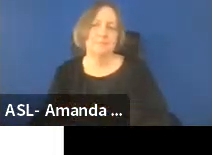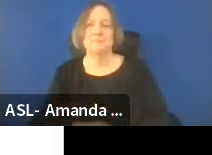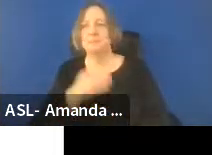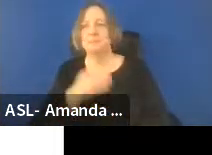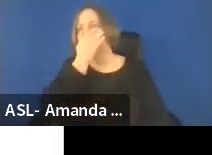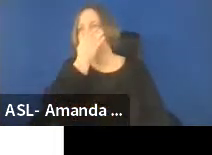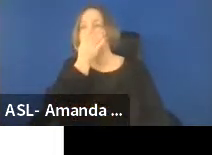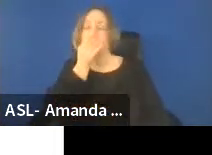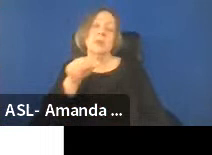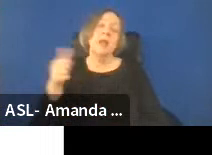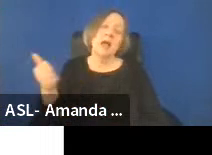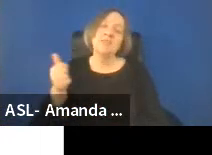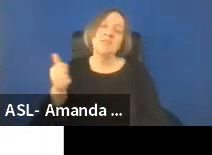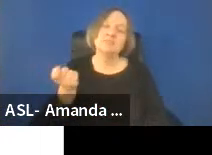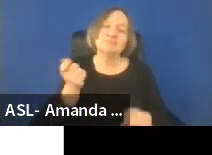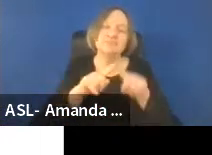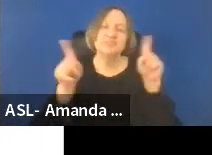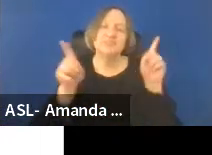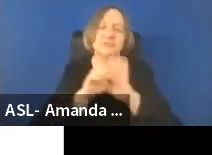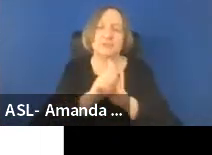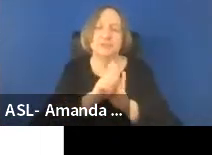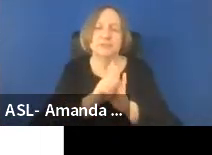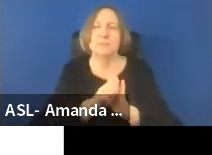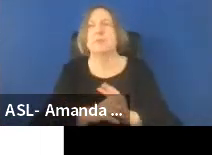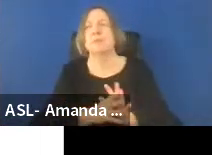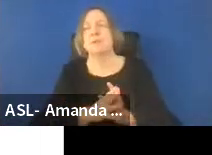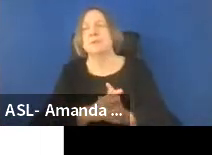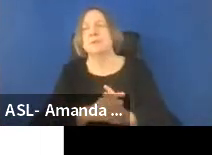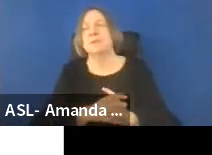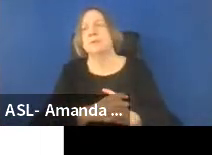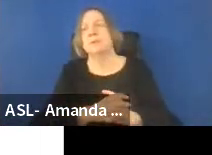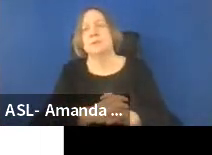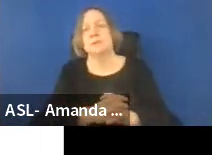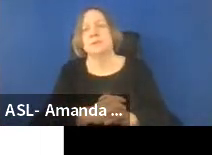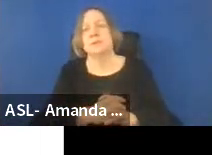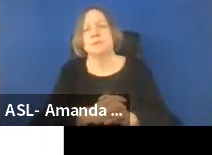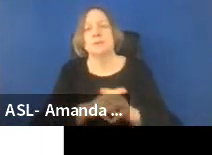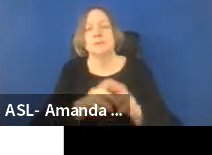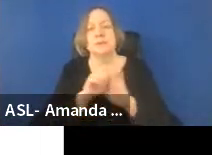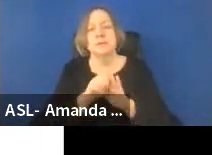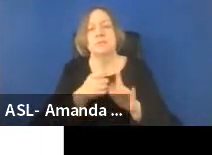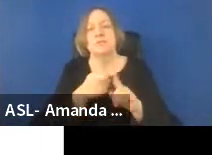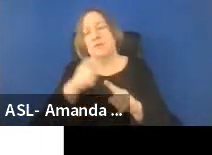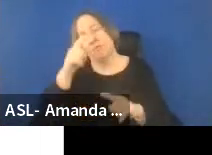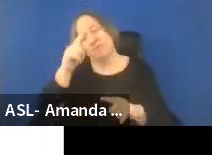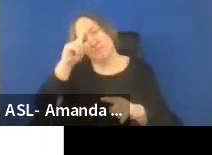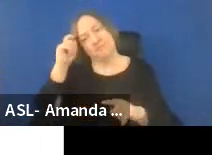Another somewhat different example from summer of